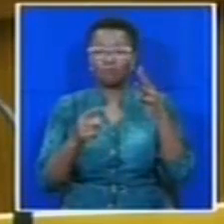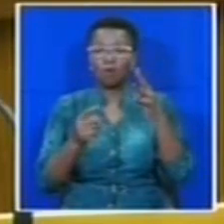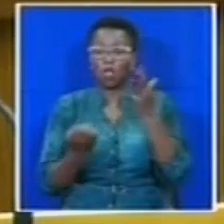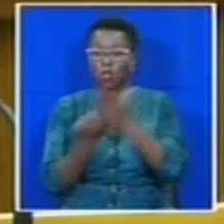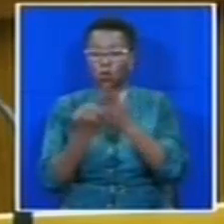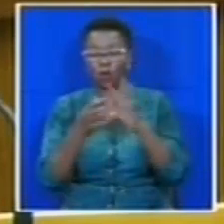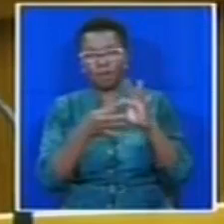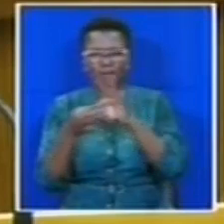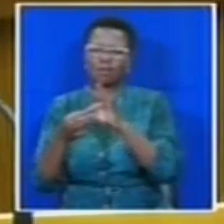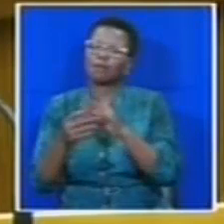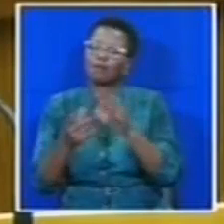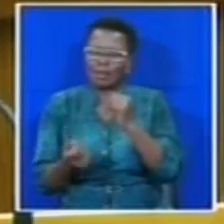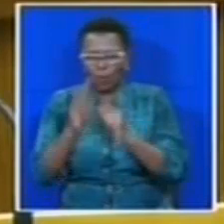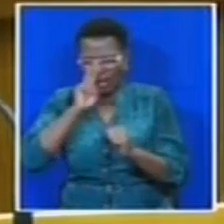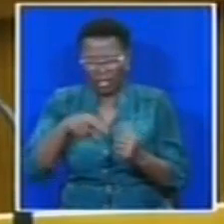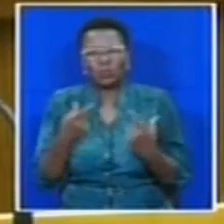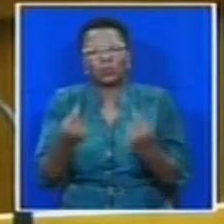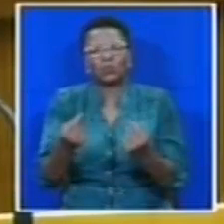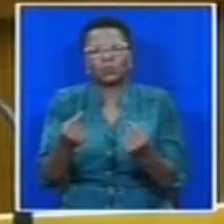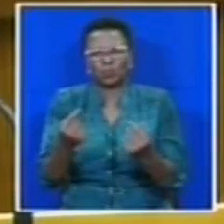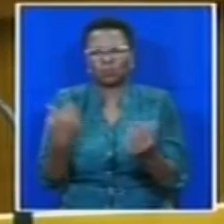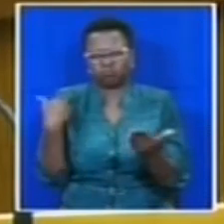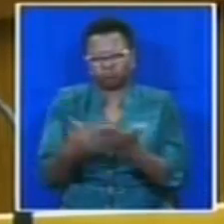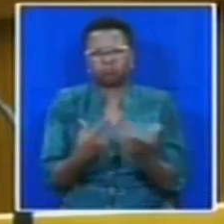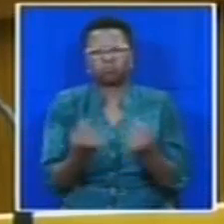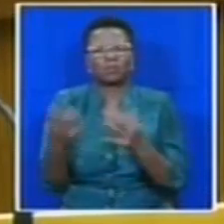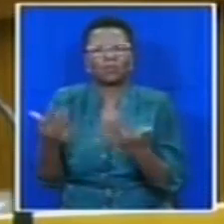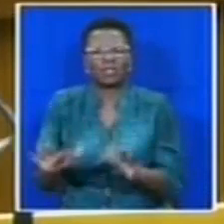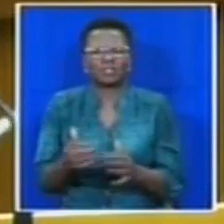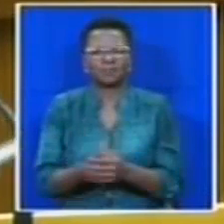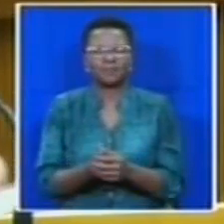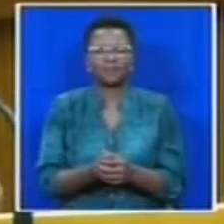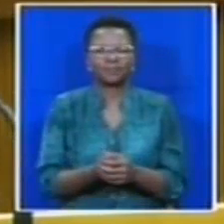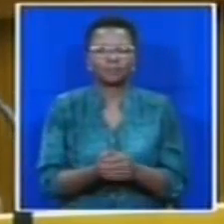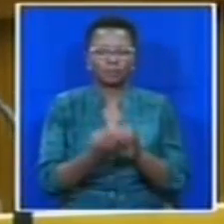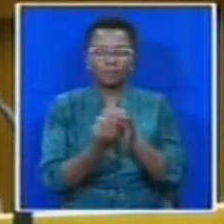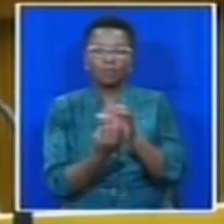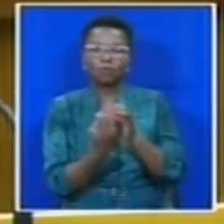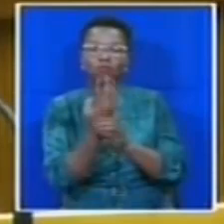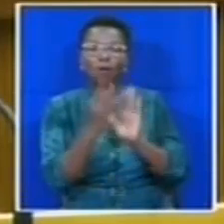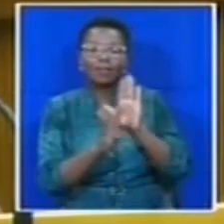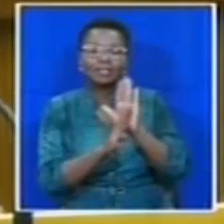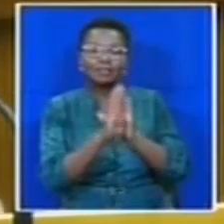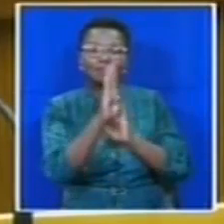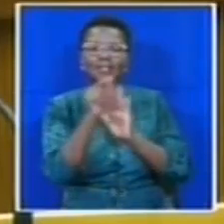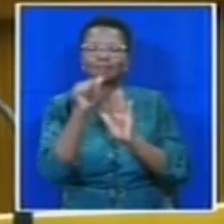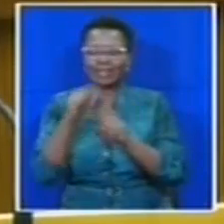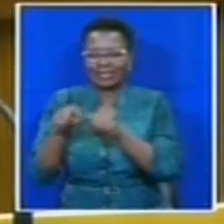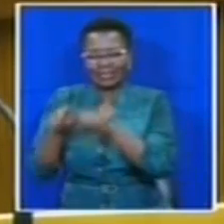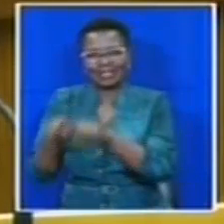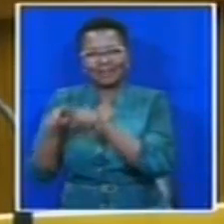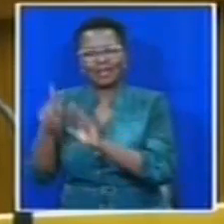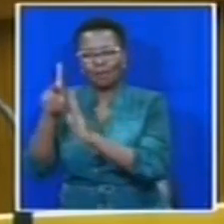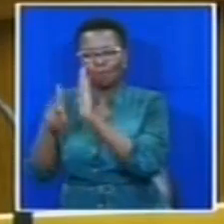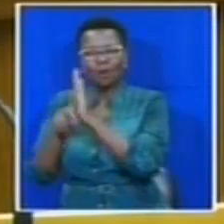happening and needs to happen in a more intensified way. Growth and development rely on policy initiatives across